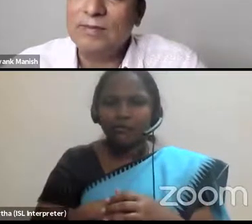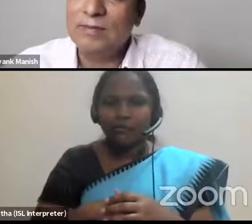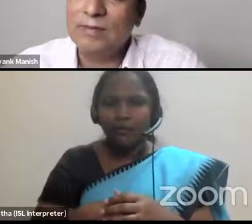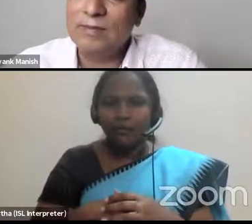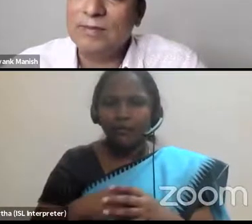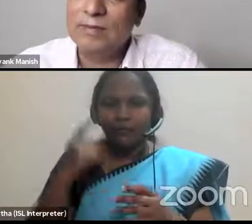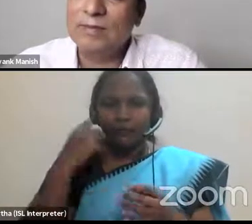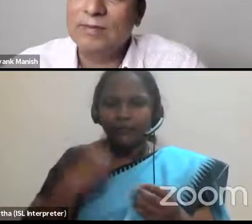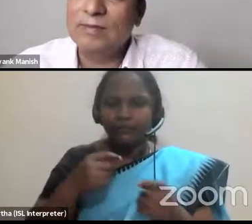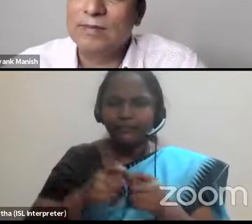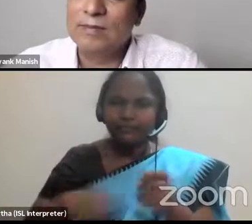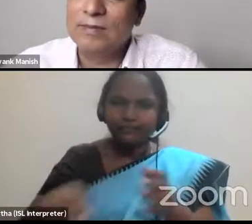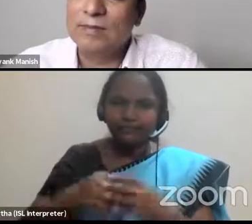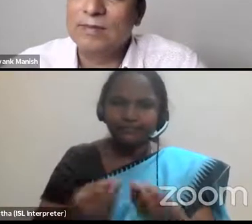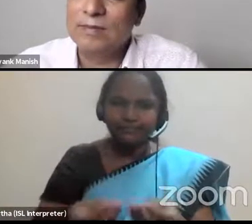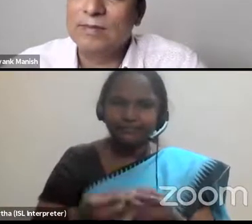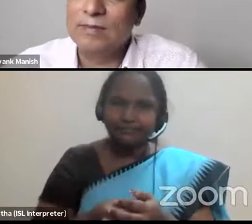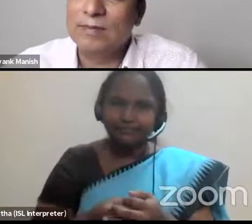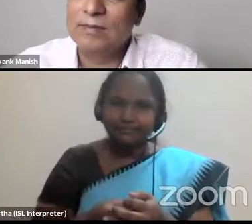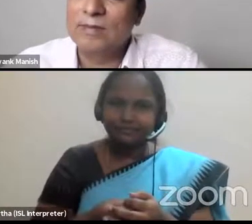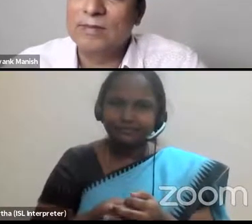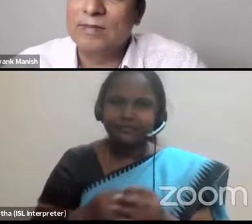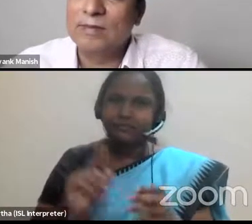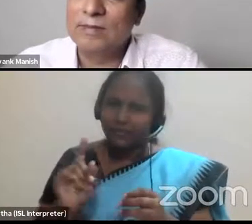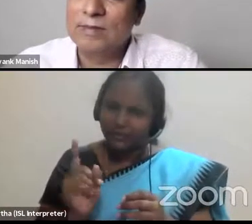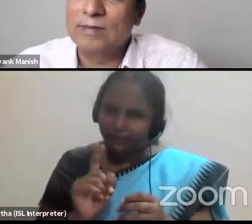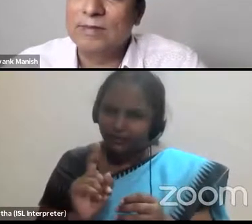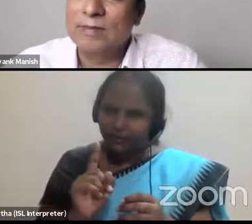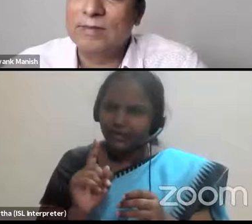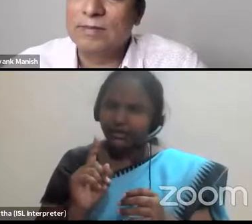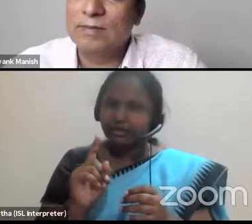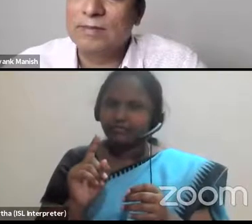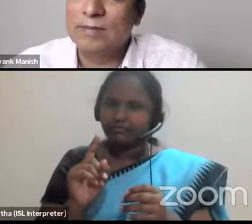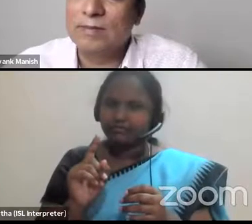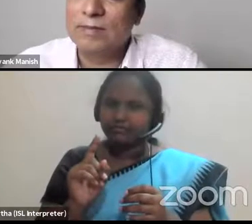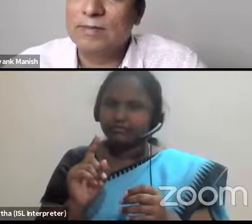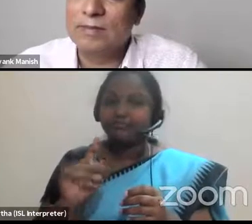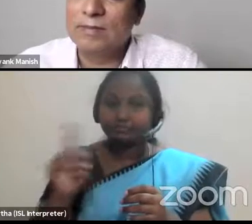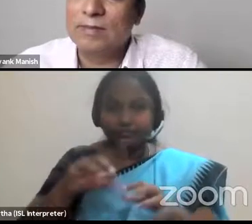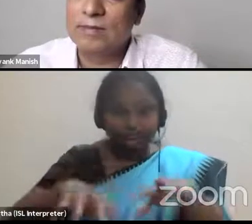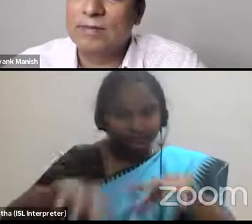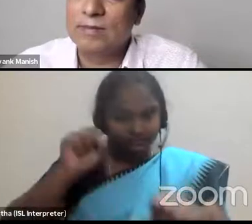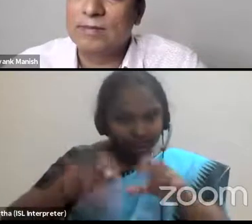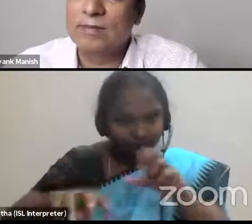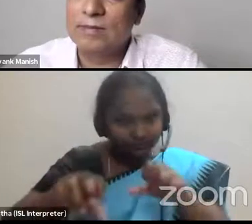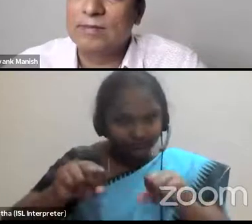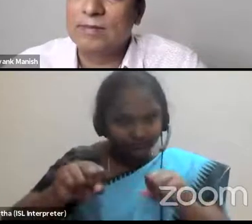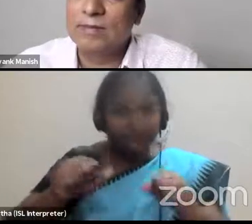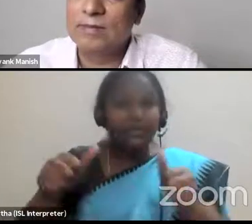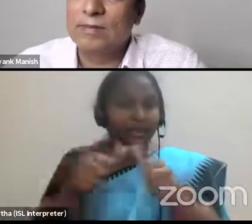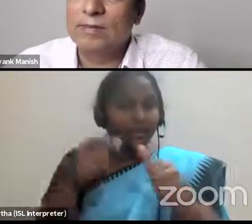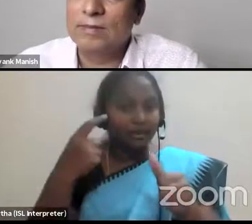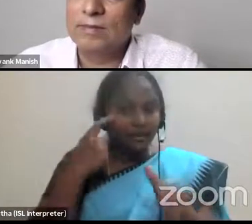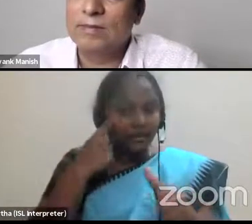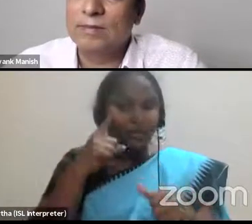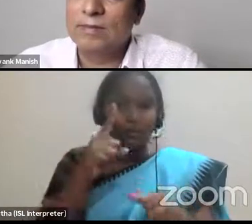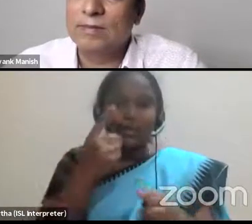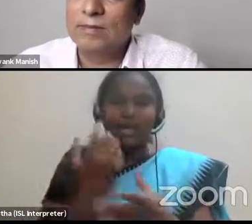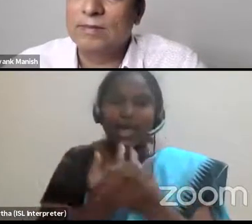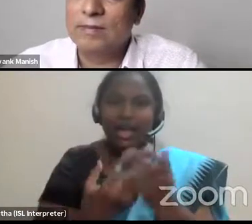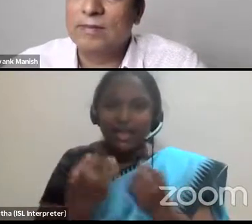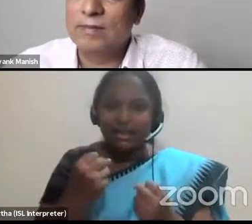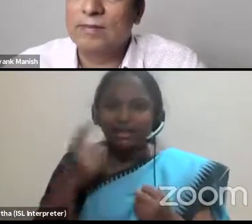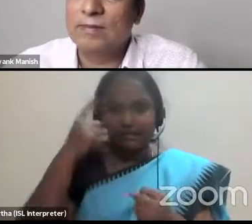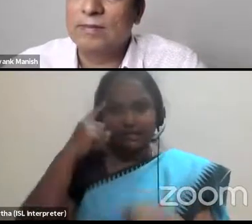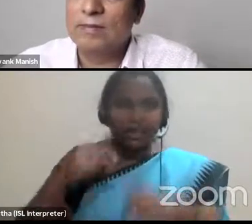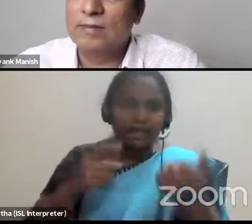the labs in Dublin, where we are essentially taking we actually have AI on one hand and master chefs on